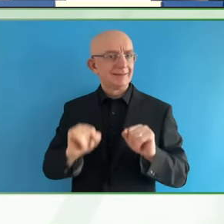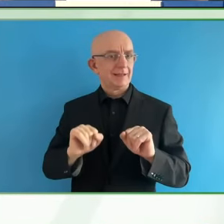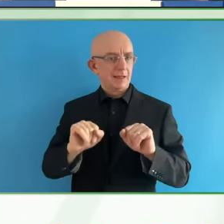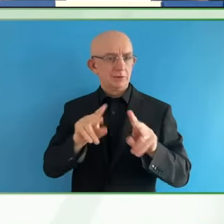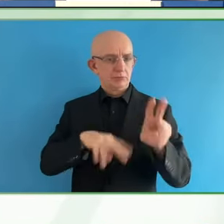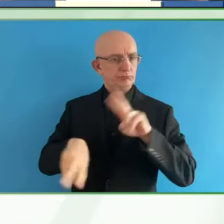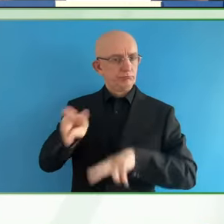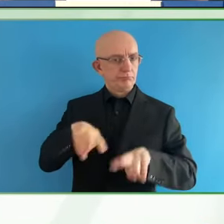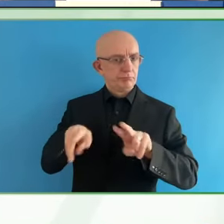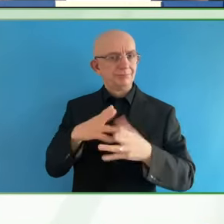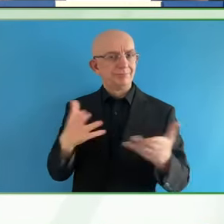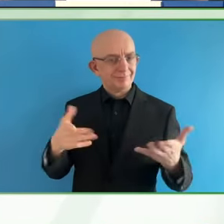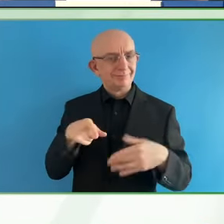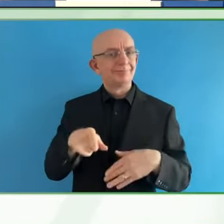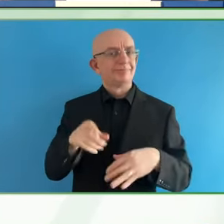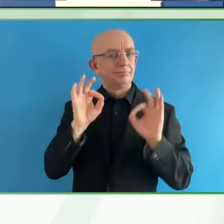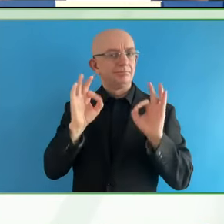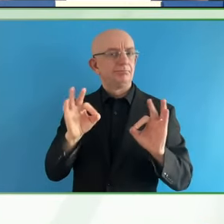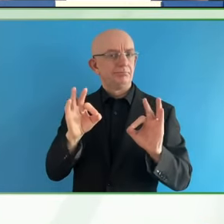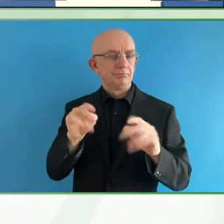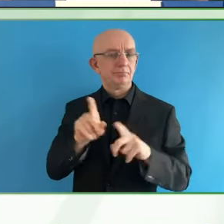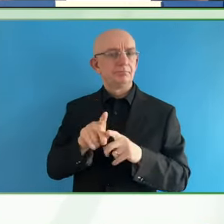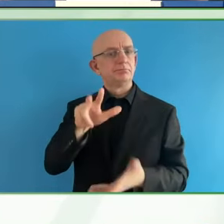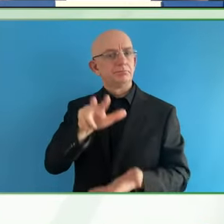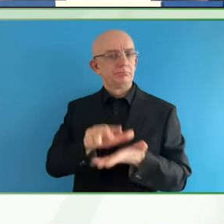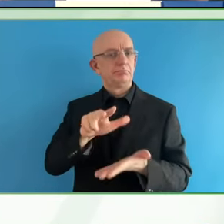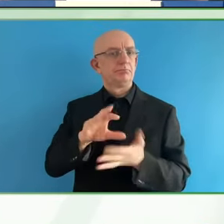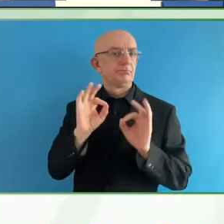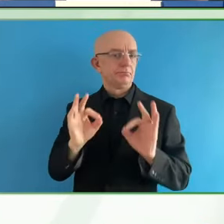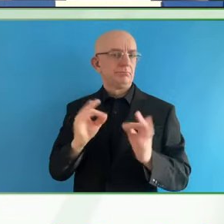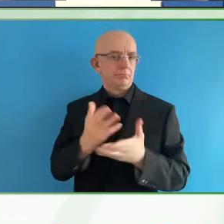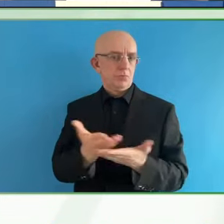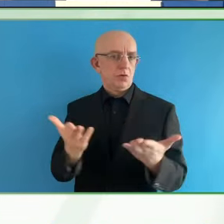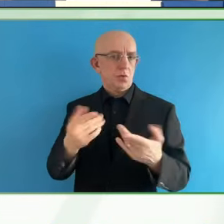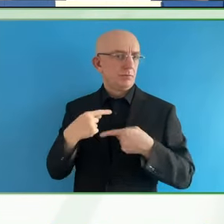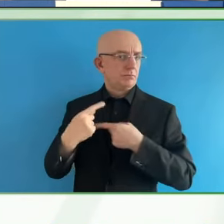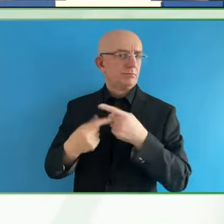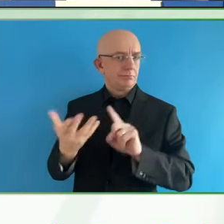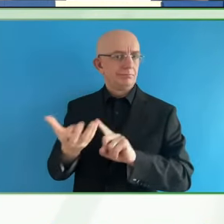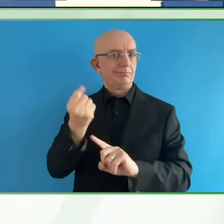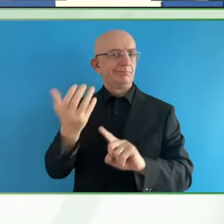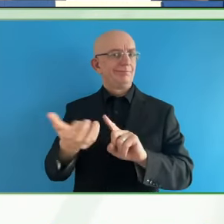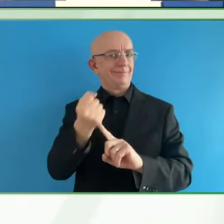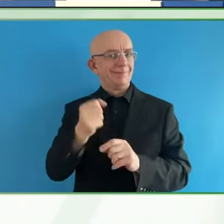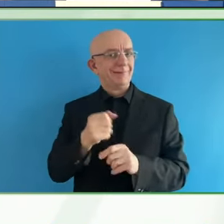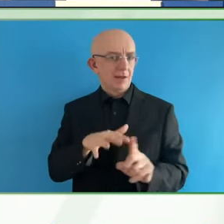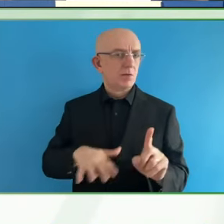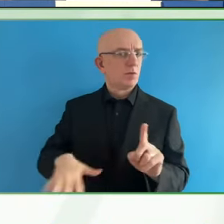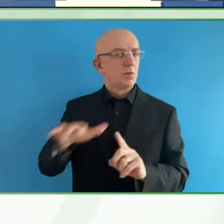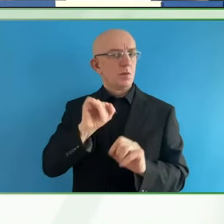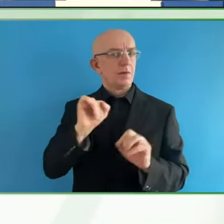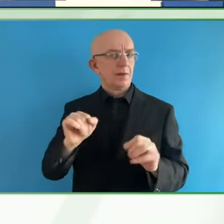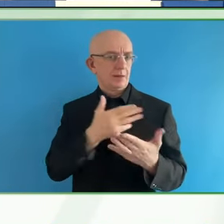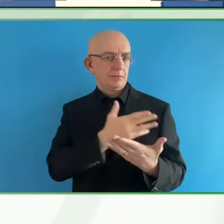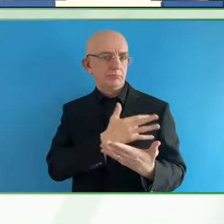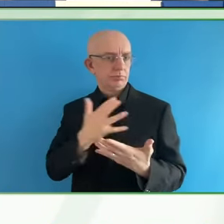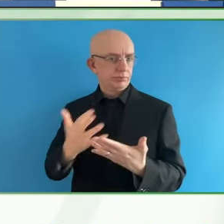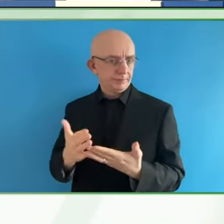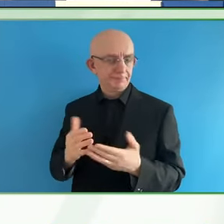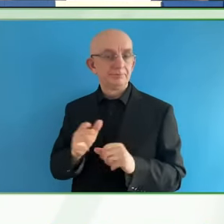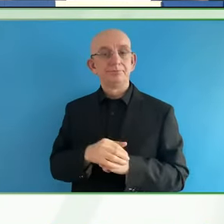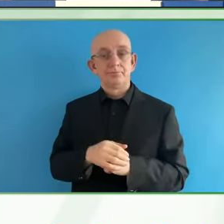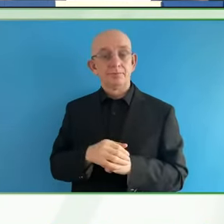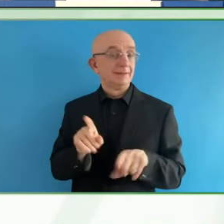them, and that will be the end of my presentation, so I hope I'm in the time. So one of the first